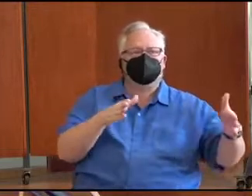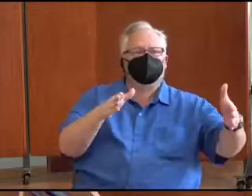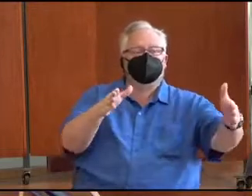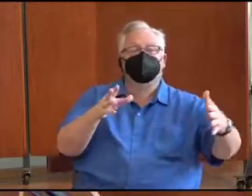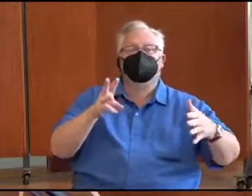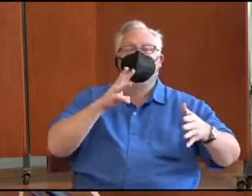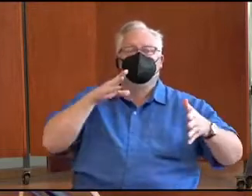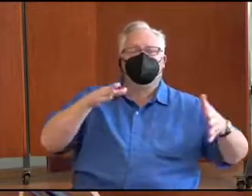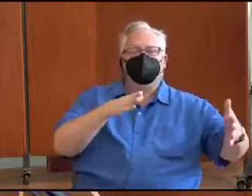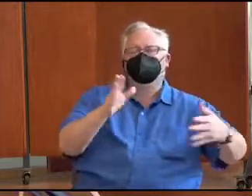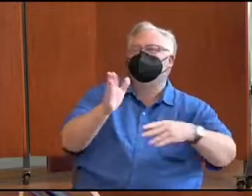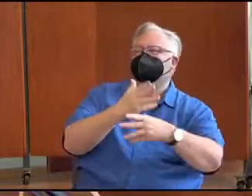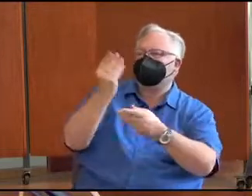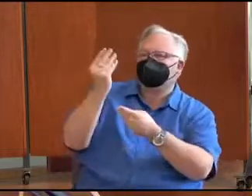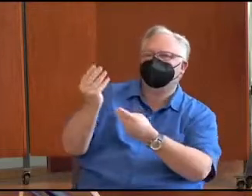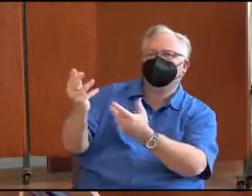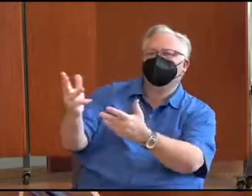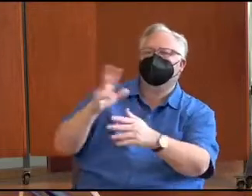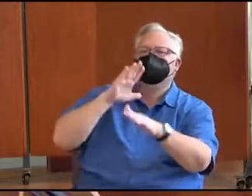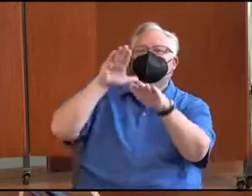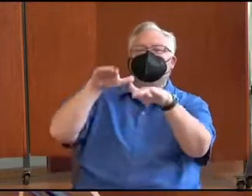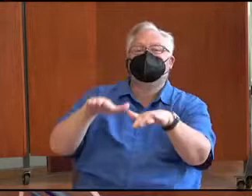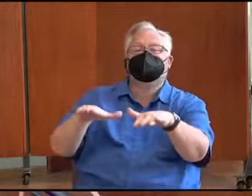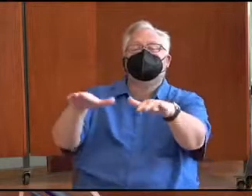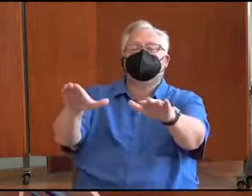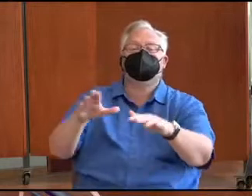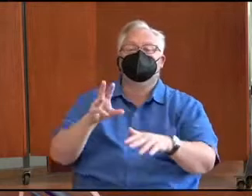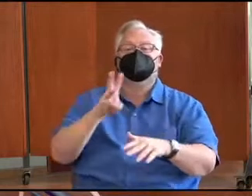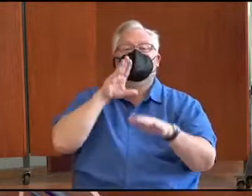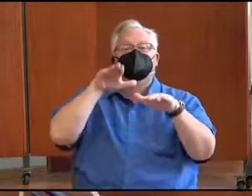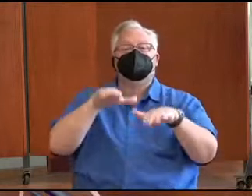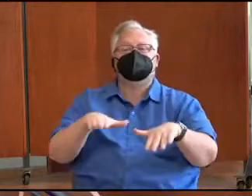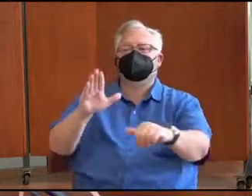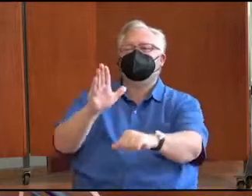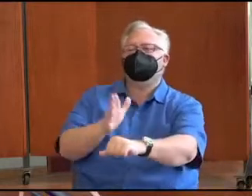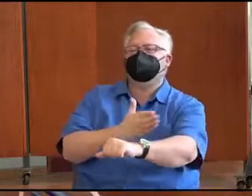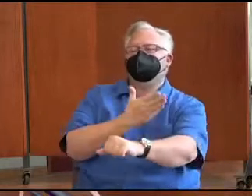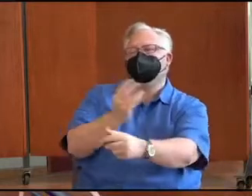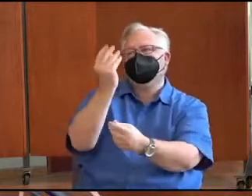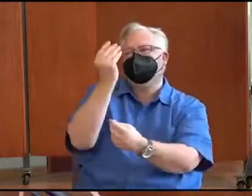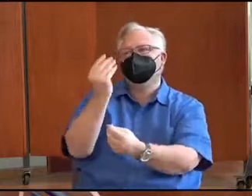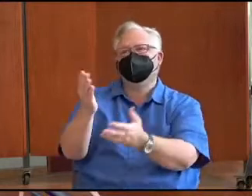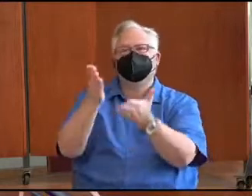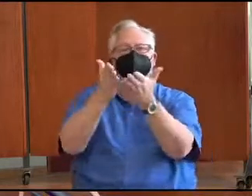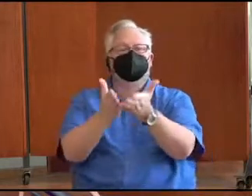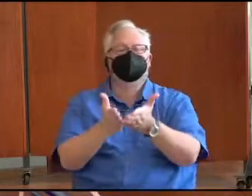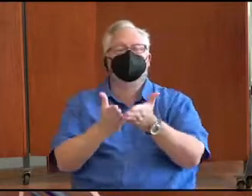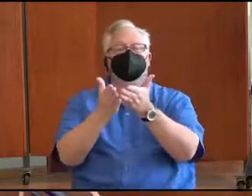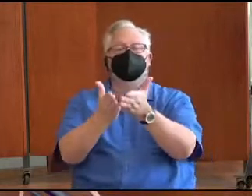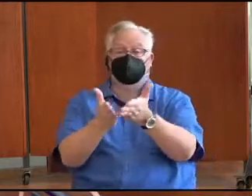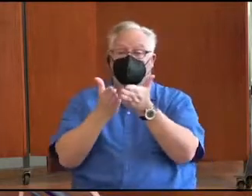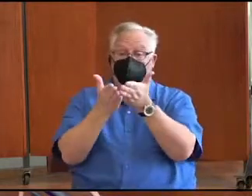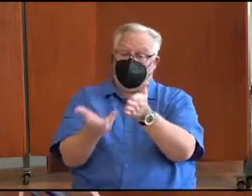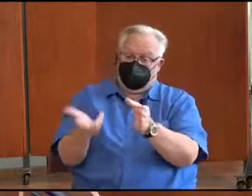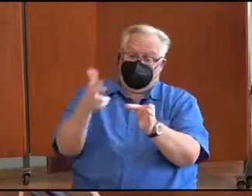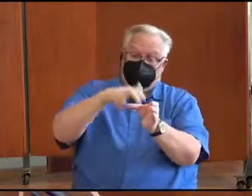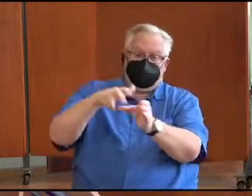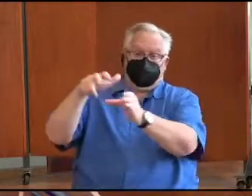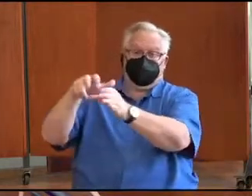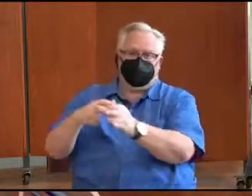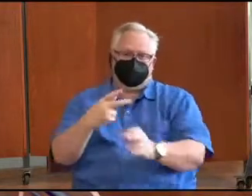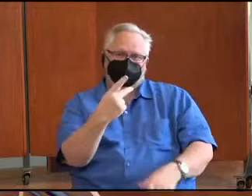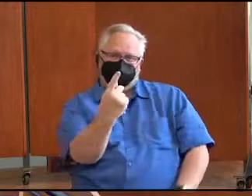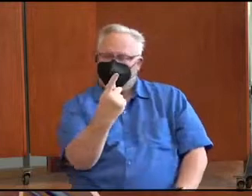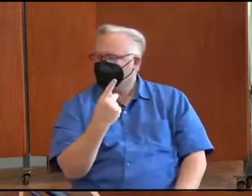sea. The sea sings it to the boat that carries